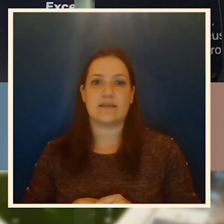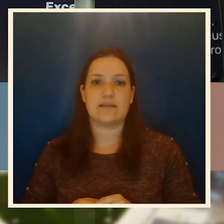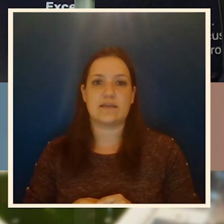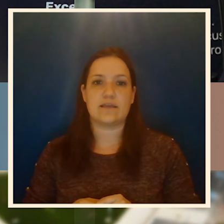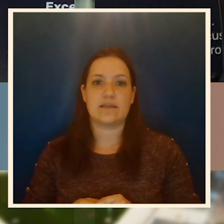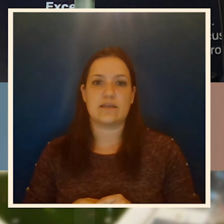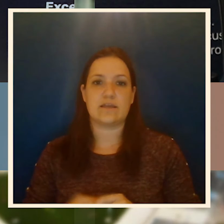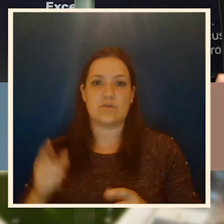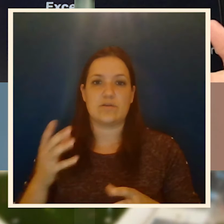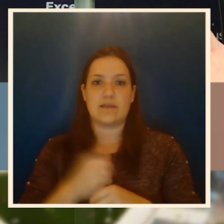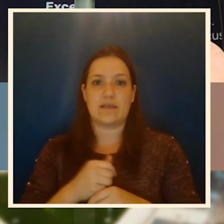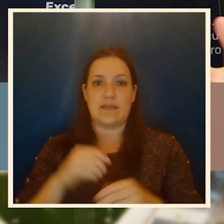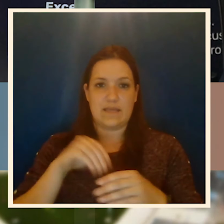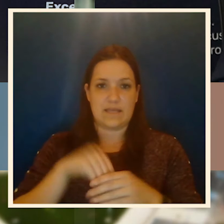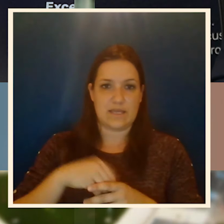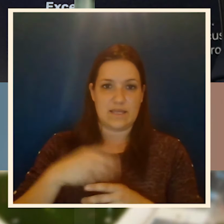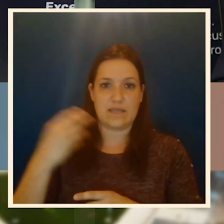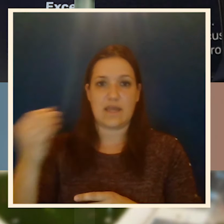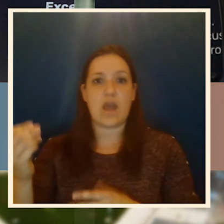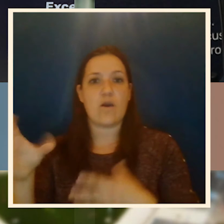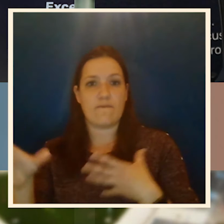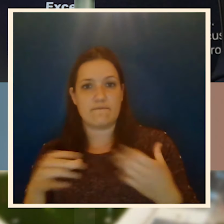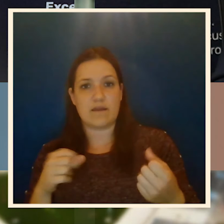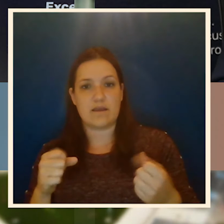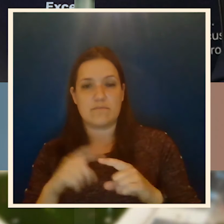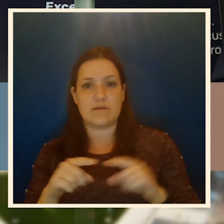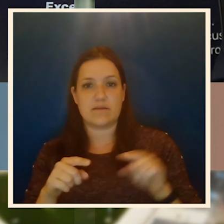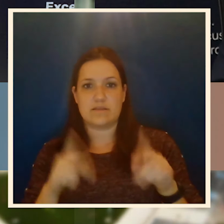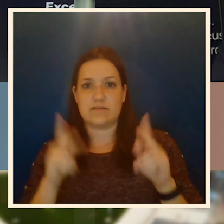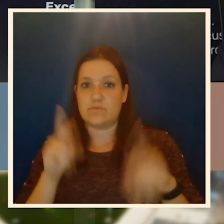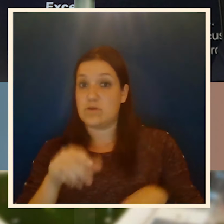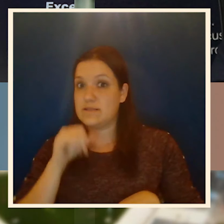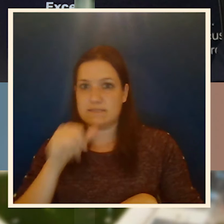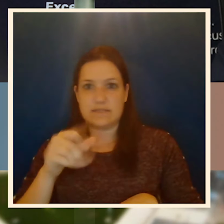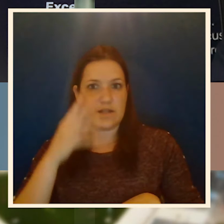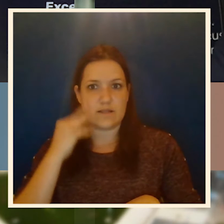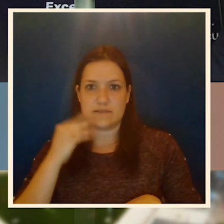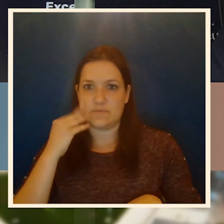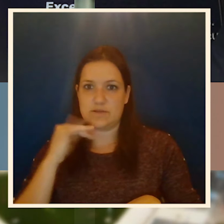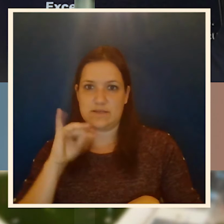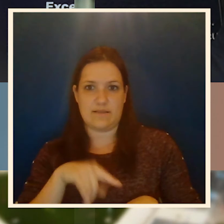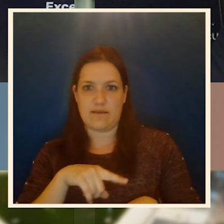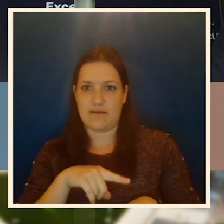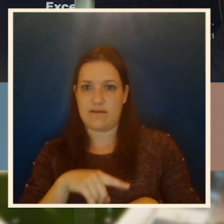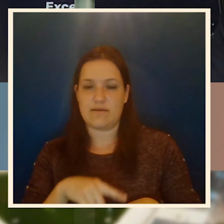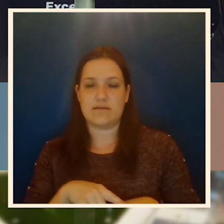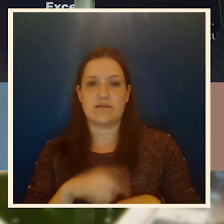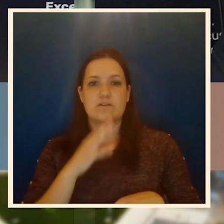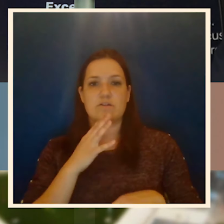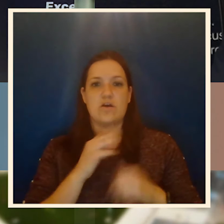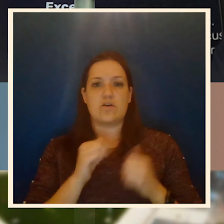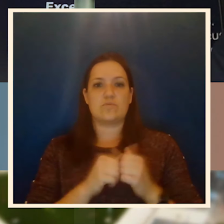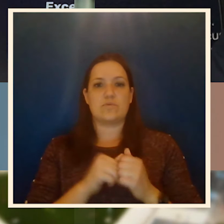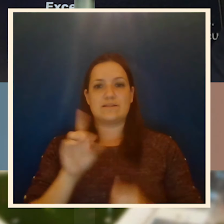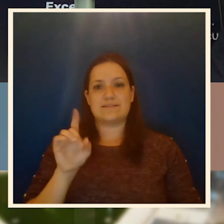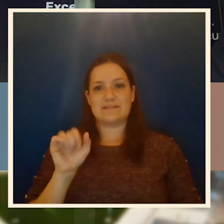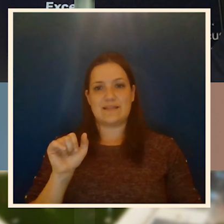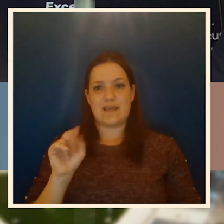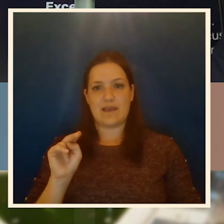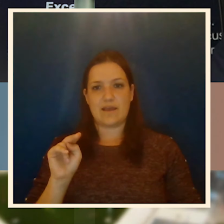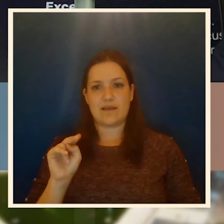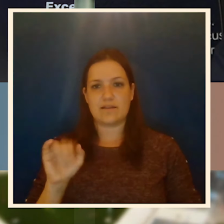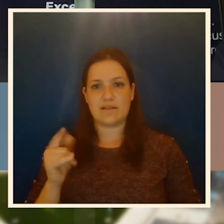generally get in and out pretty quickly, except this person obviously didn't experience that. And I spoke to Dan Elaine, our